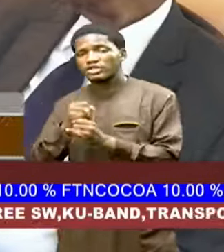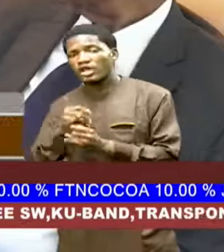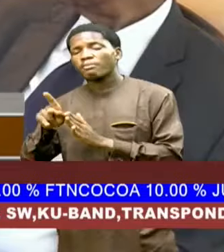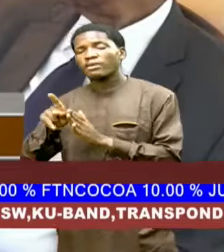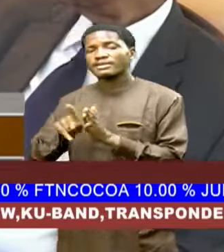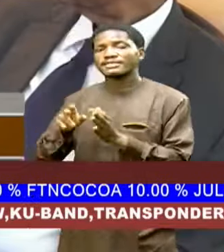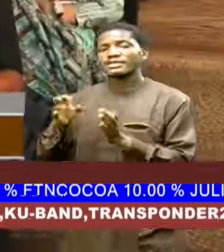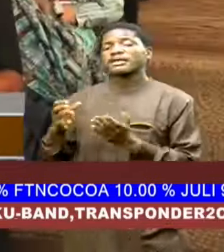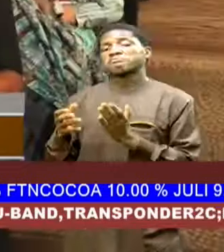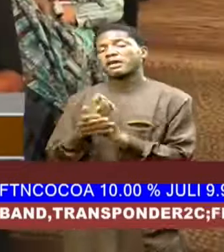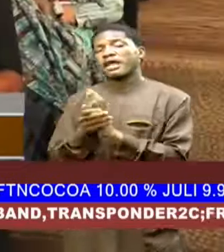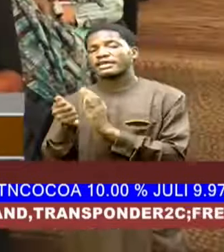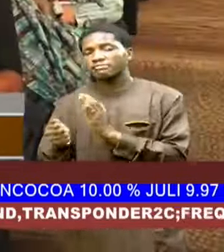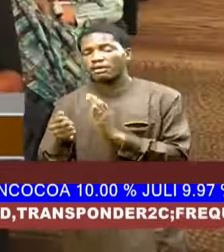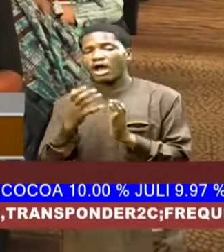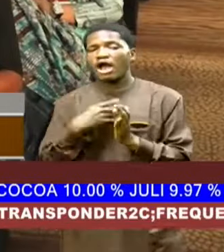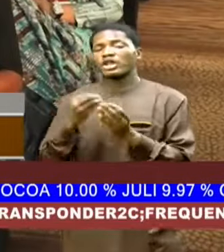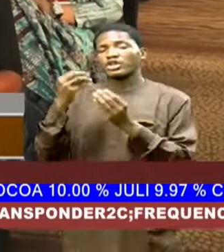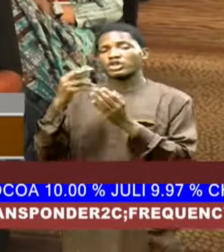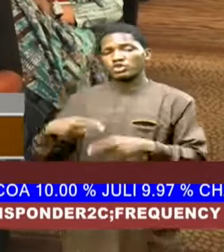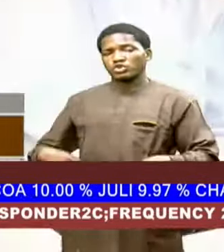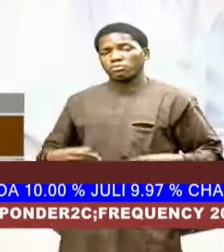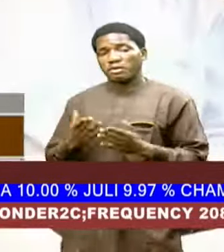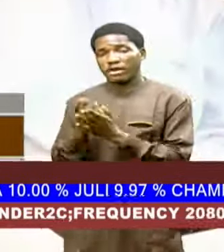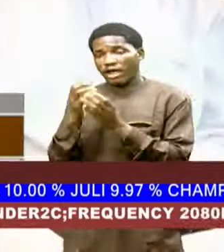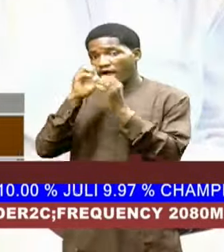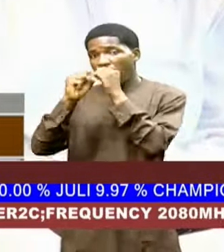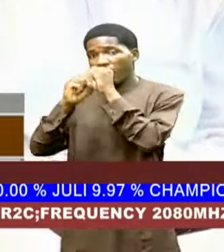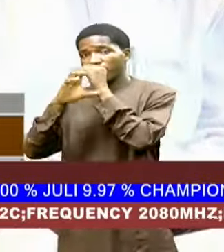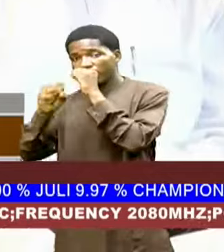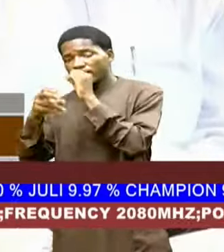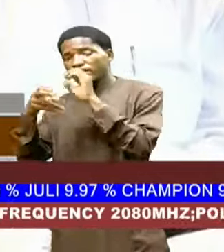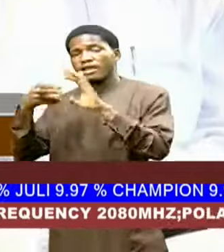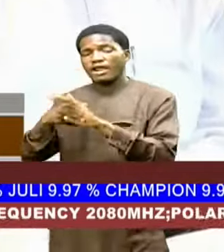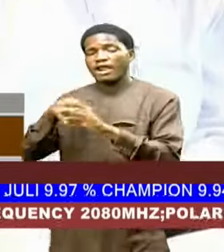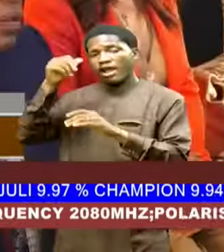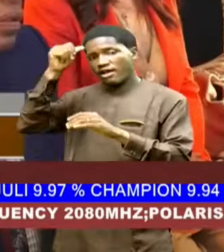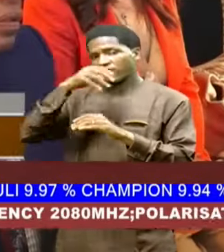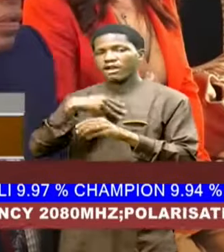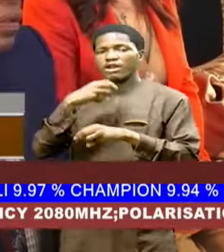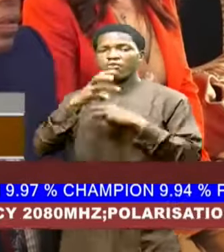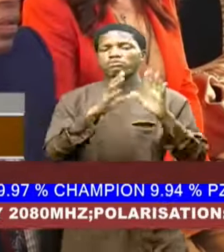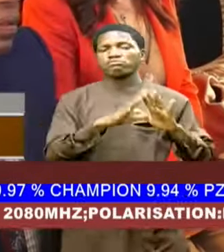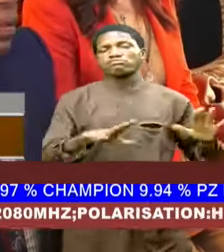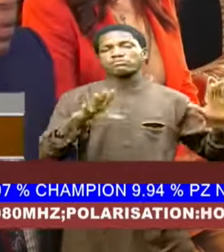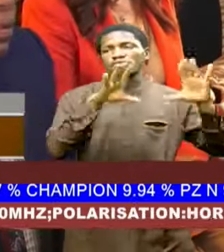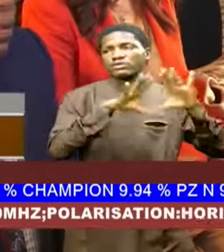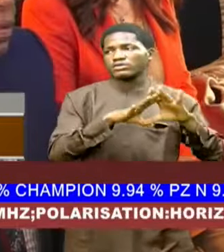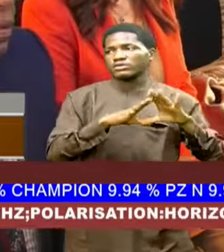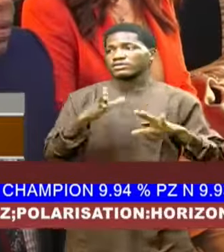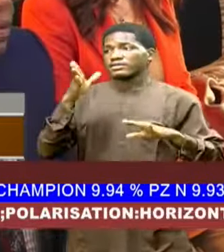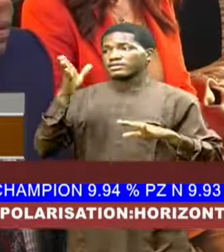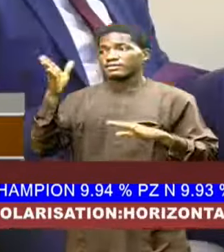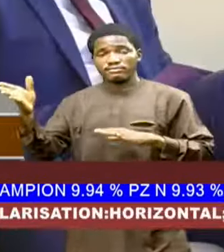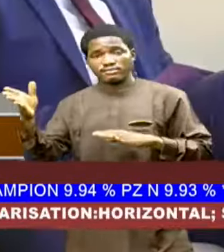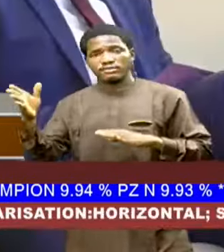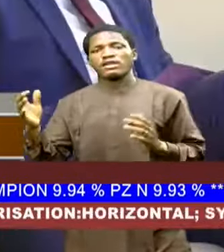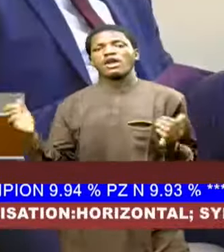from Africa and around the world. They are in Abuja, Nigeria's capital city, at the instance of Savannah Center for